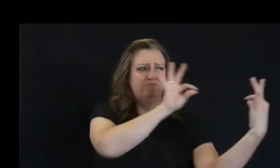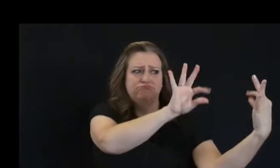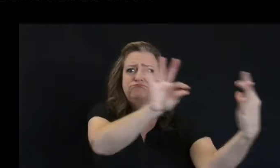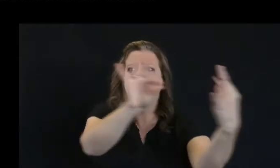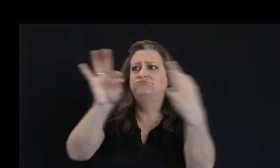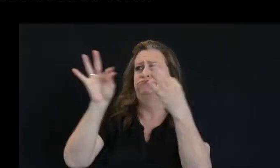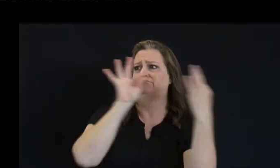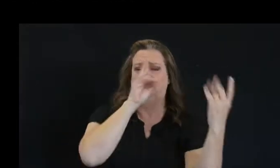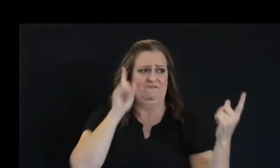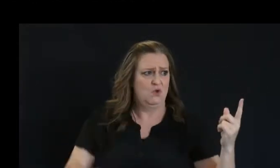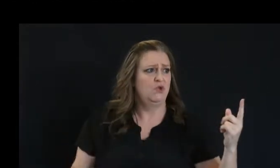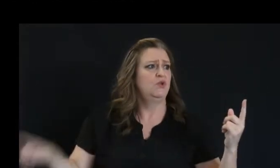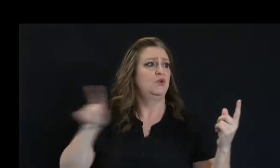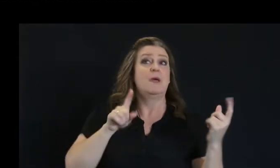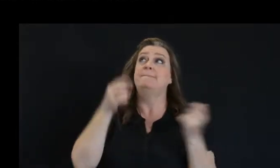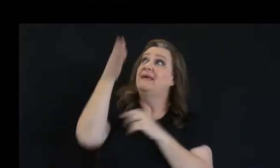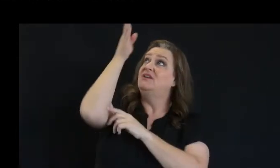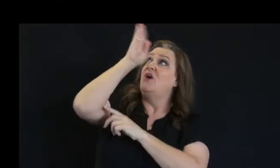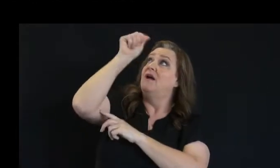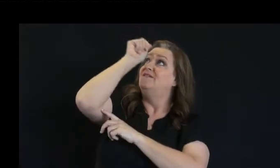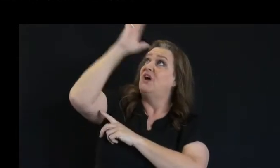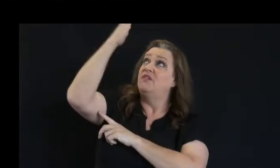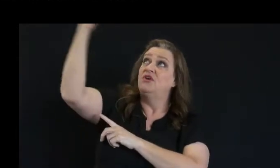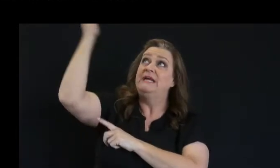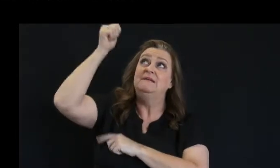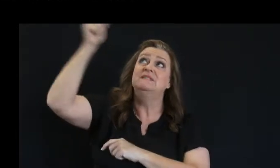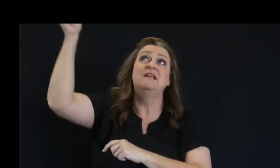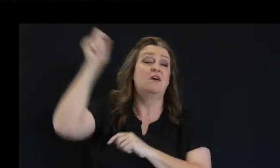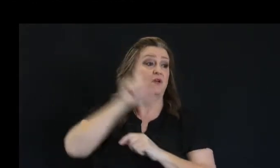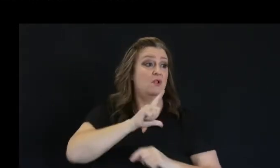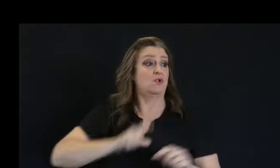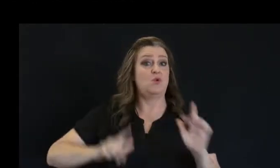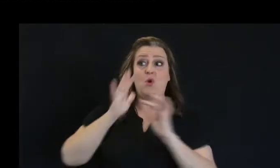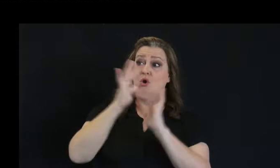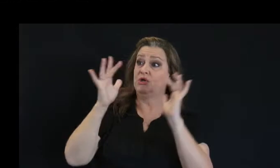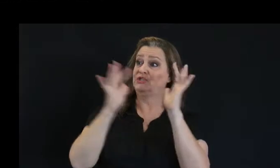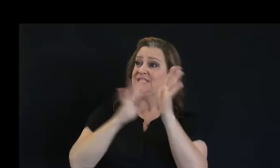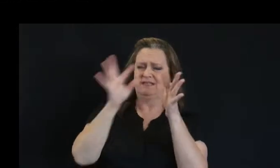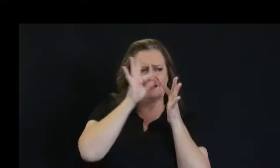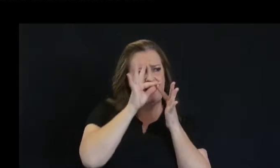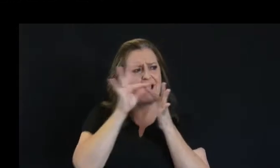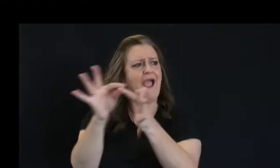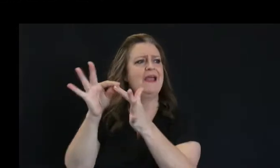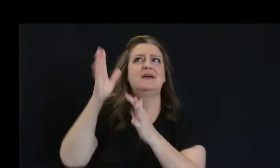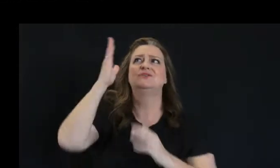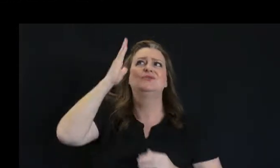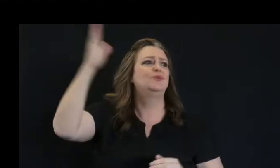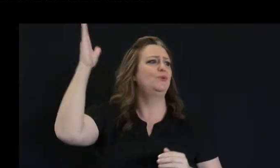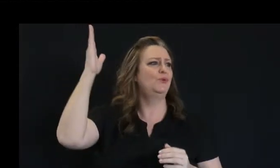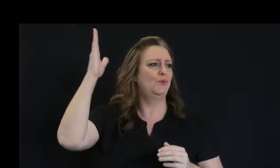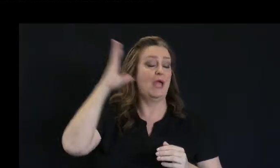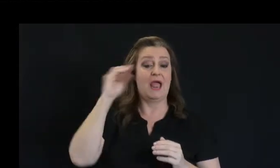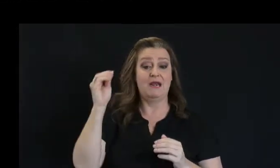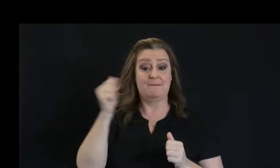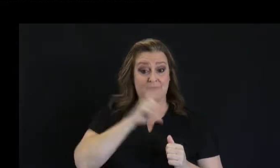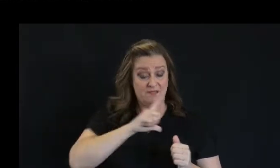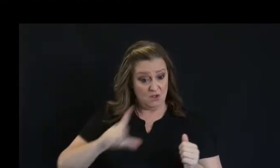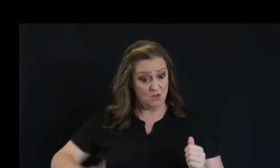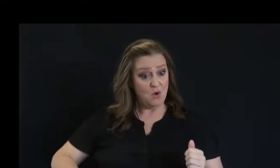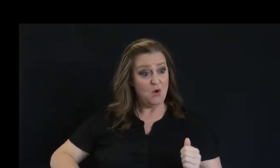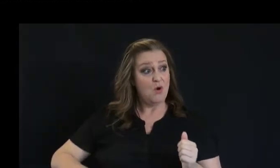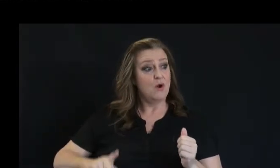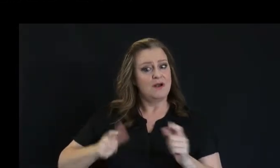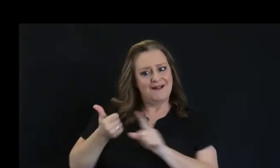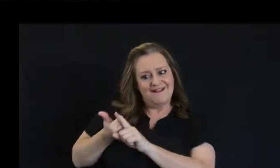may our God and Father himself and our Lord Jesus direct our way to you, and may the Lord make